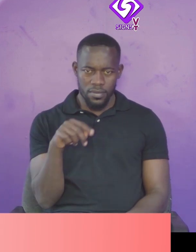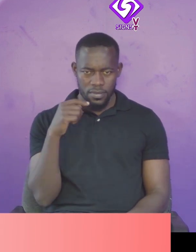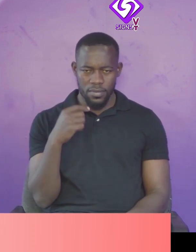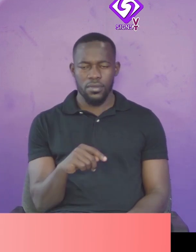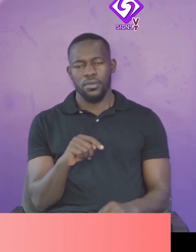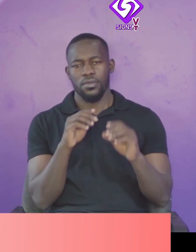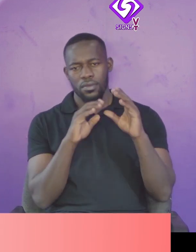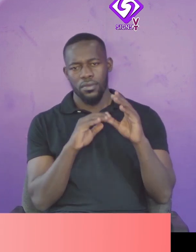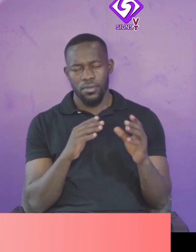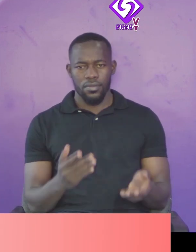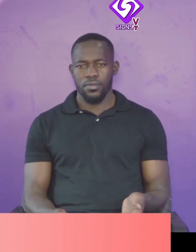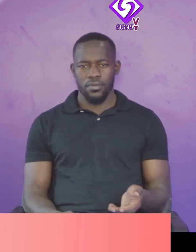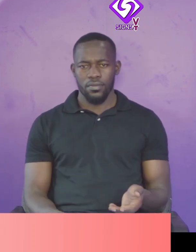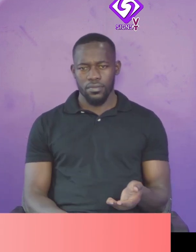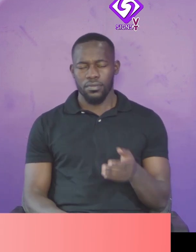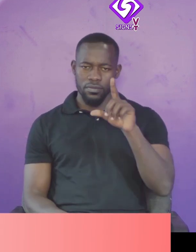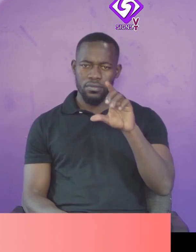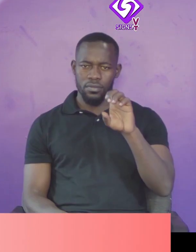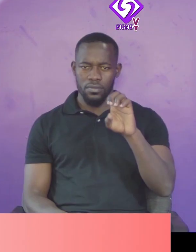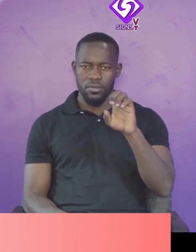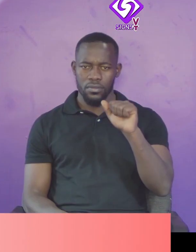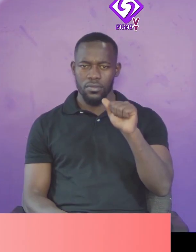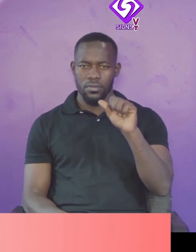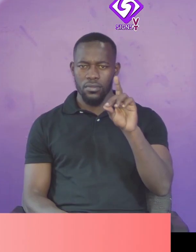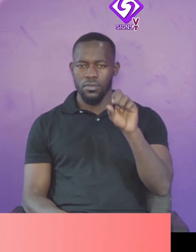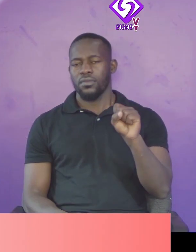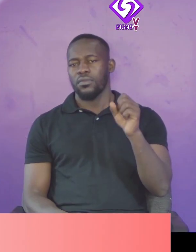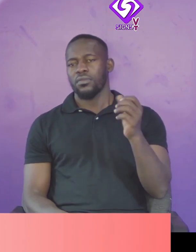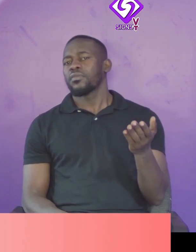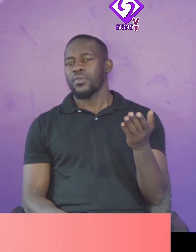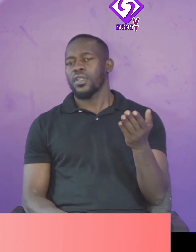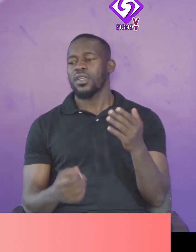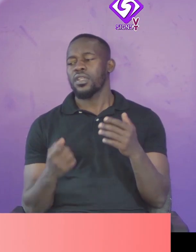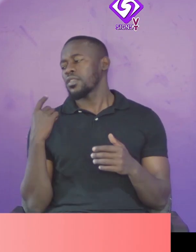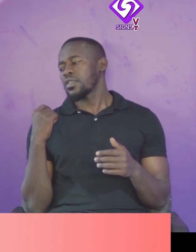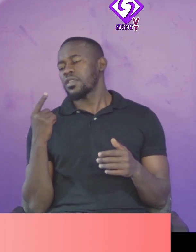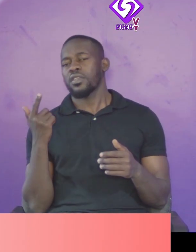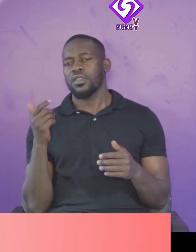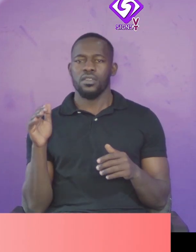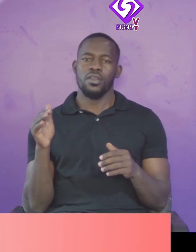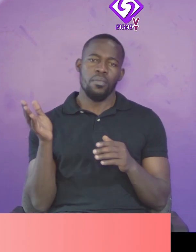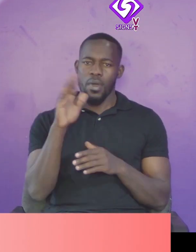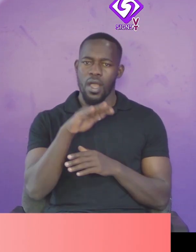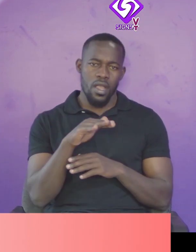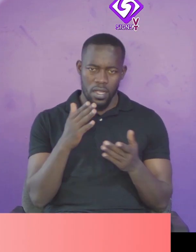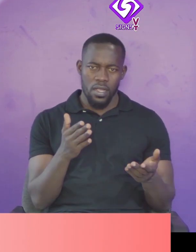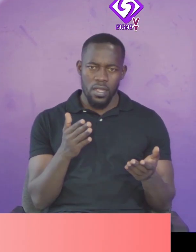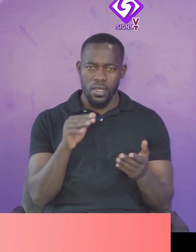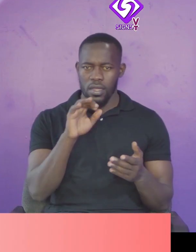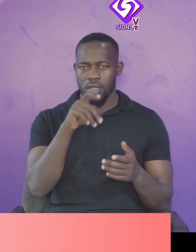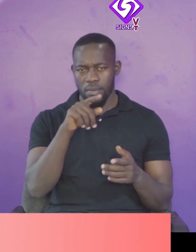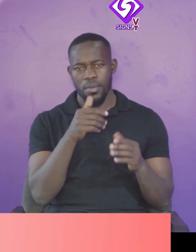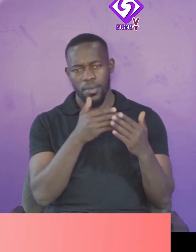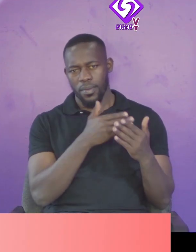that has just come from the relegation and has been promoted this season, and it comes to beat you. So I